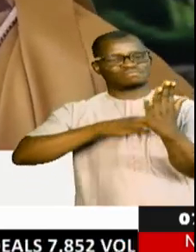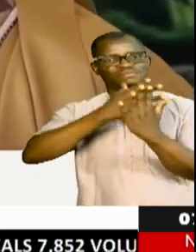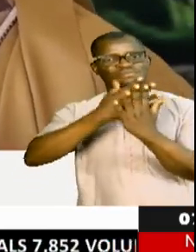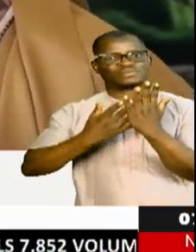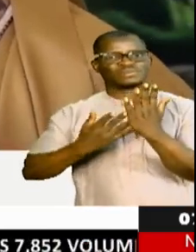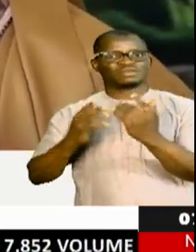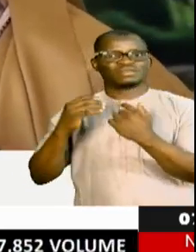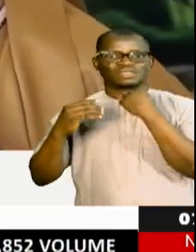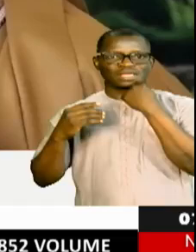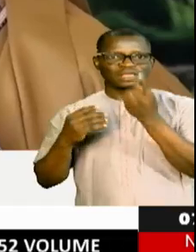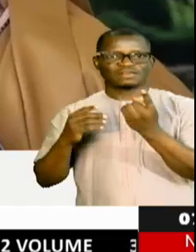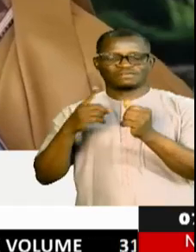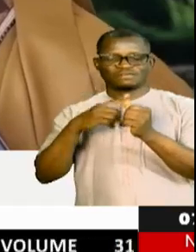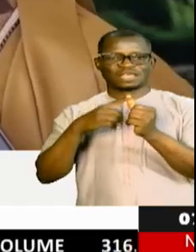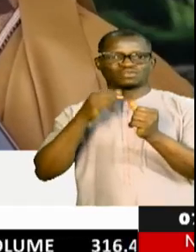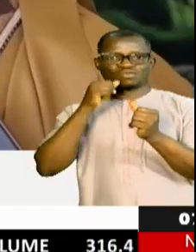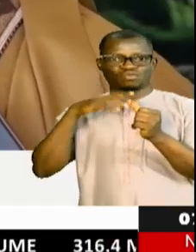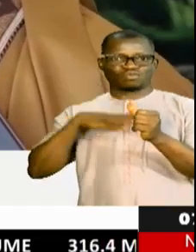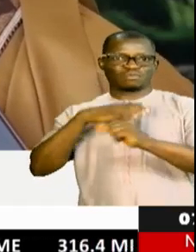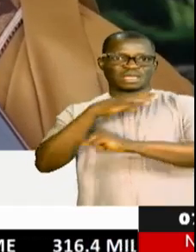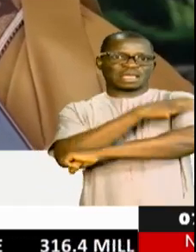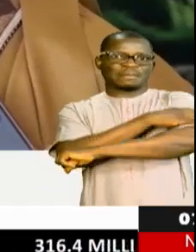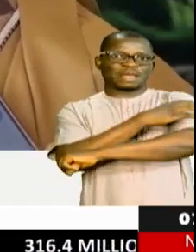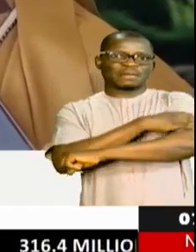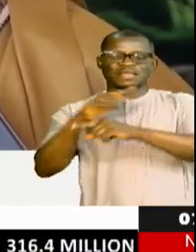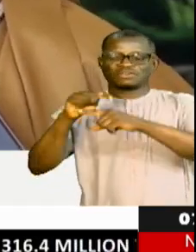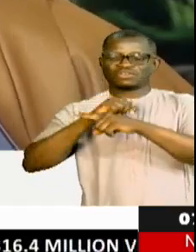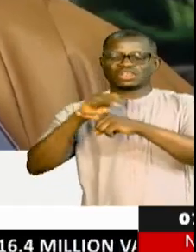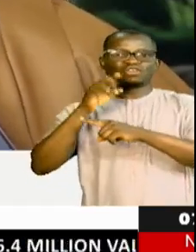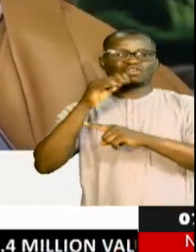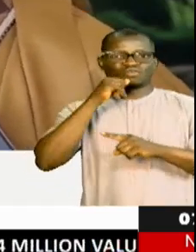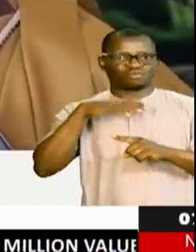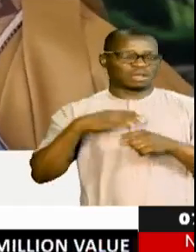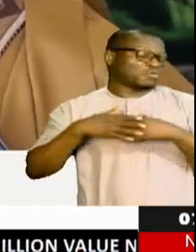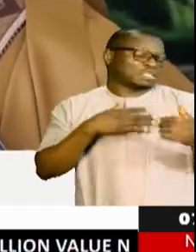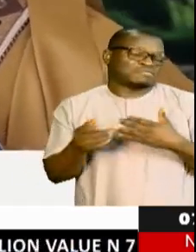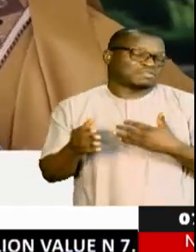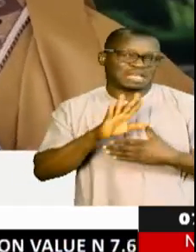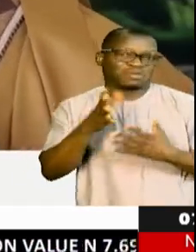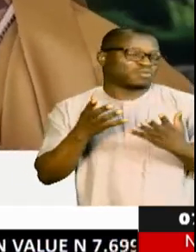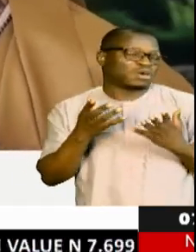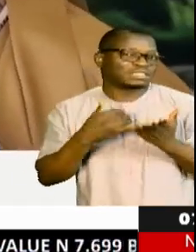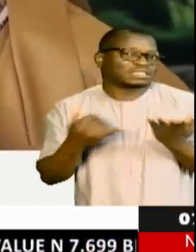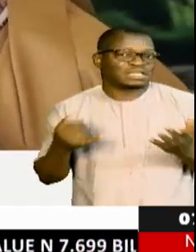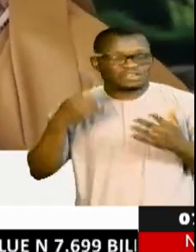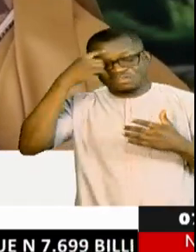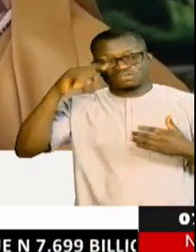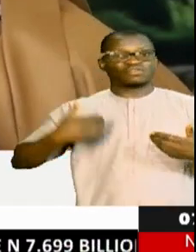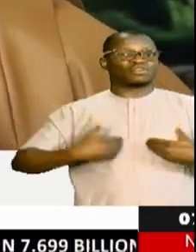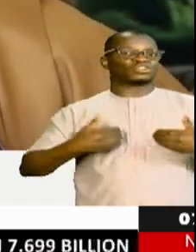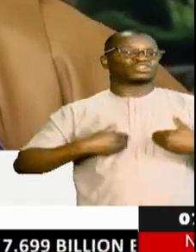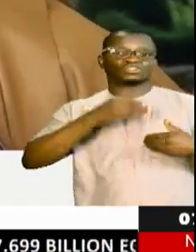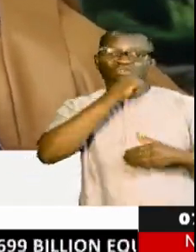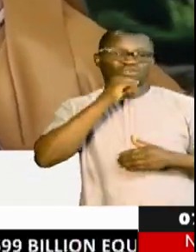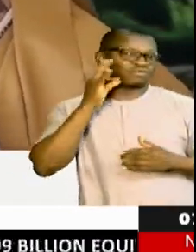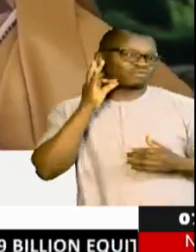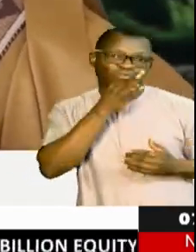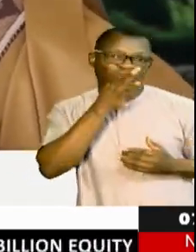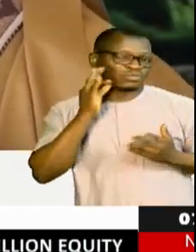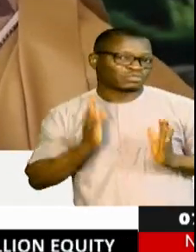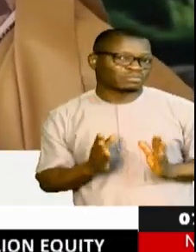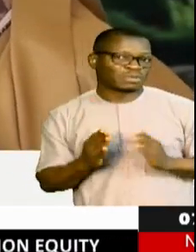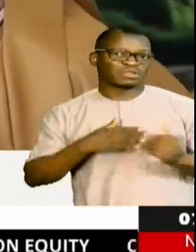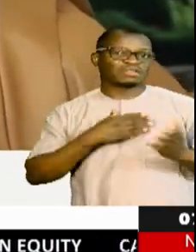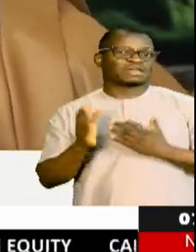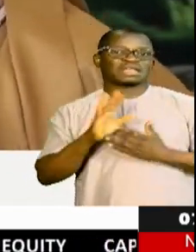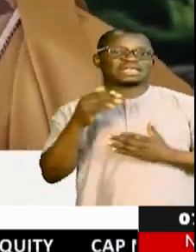one, the women empowerment, training and women empowerment, whatever the amount is, for the young farmers, whatever is there, for the